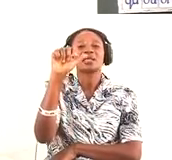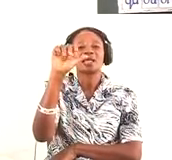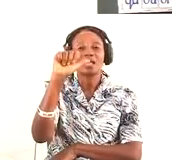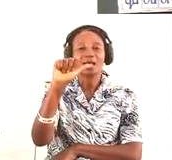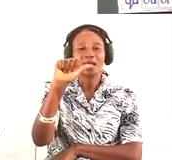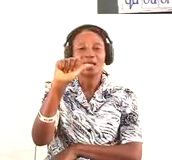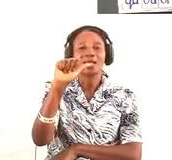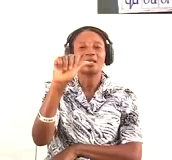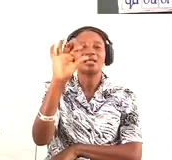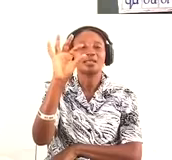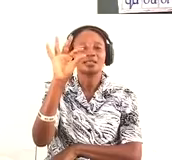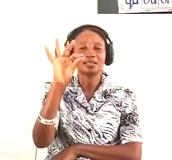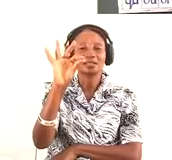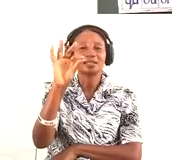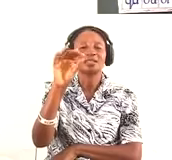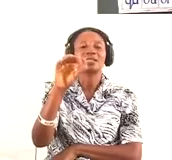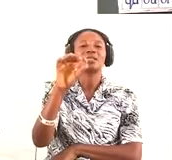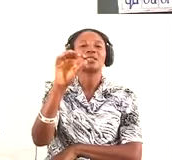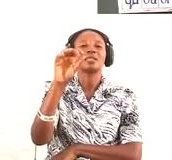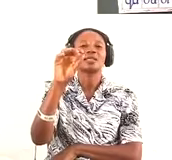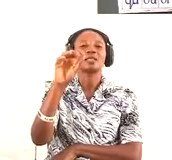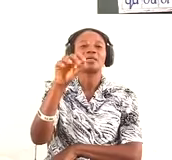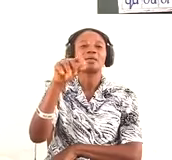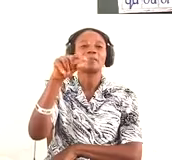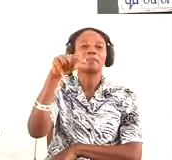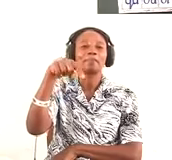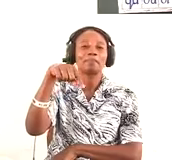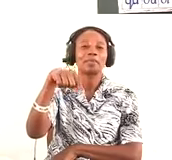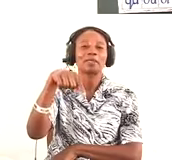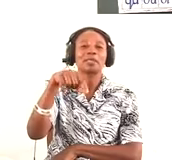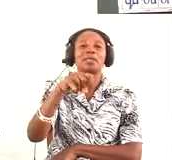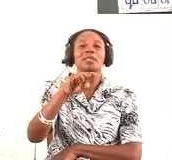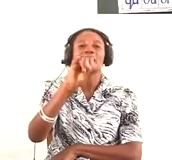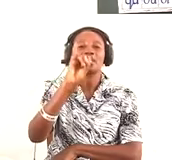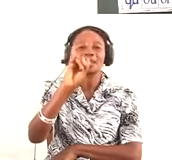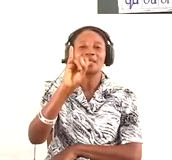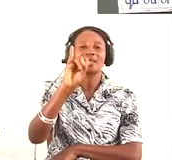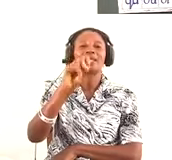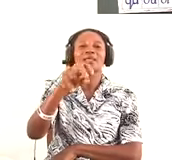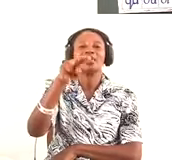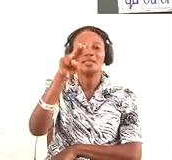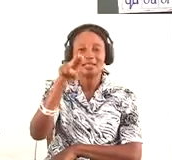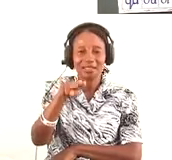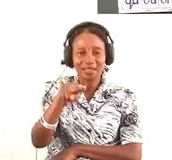S, a, t, I, p, n.